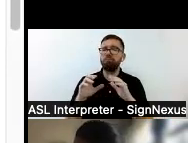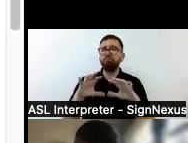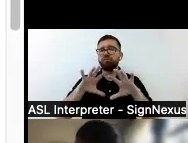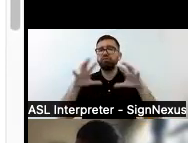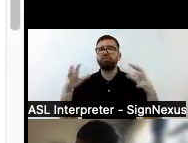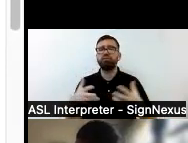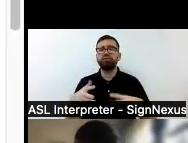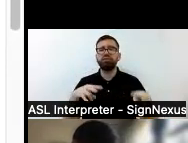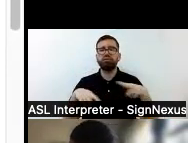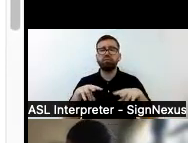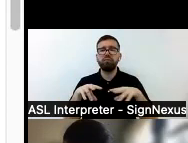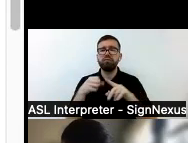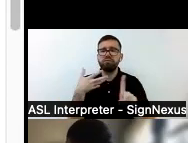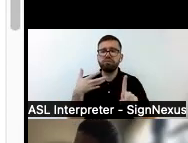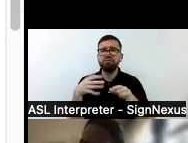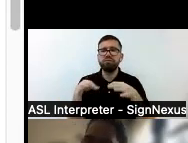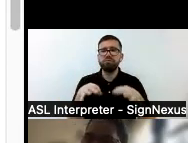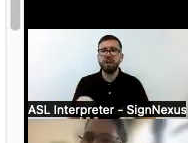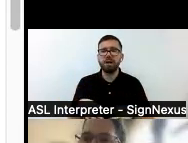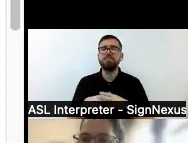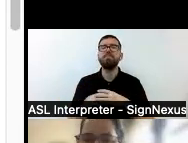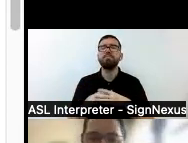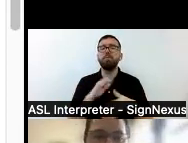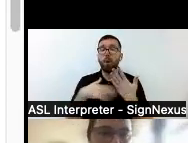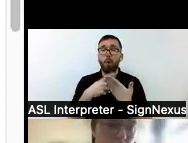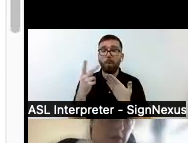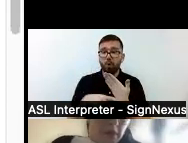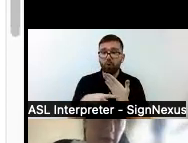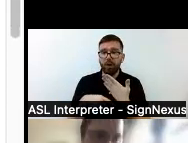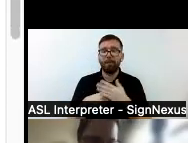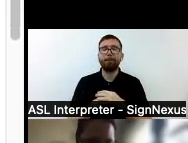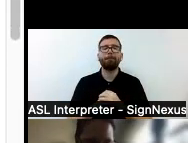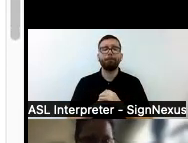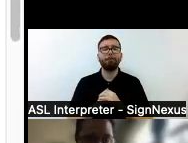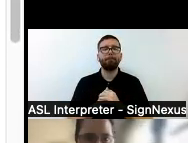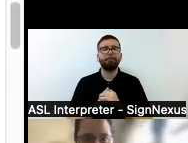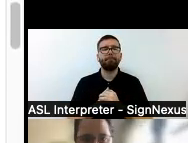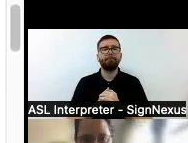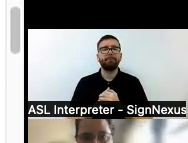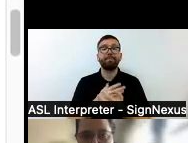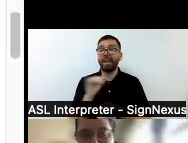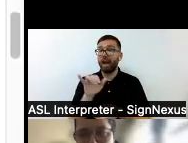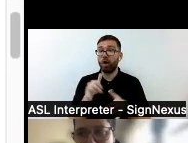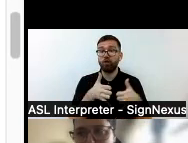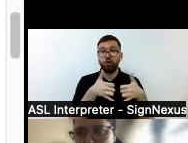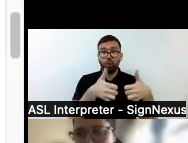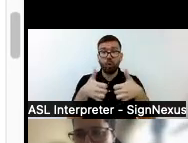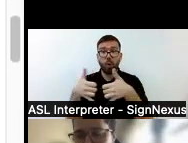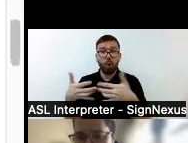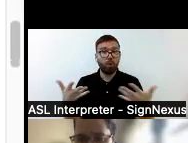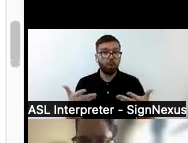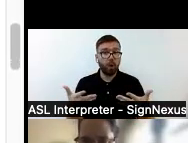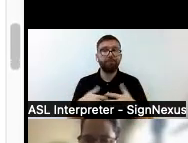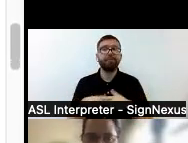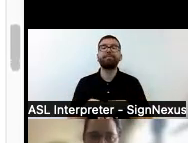a quick overview of what the program is and what the awards are. And then